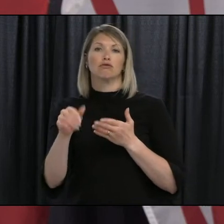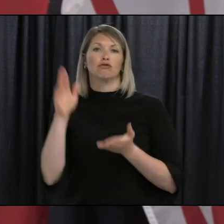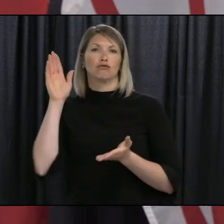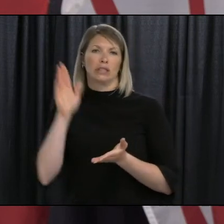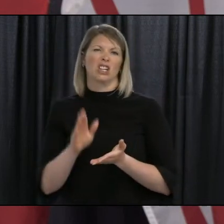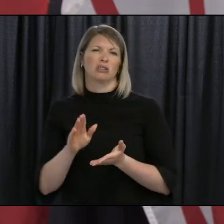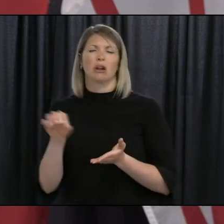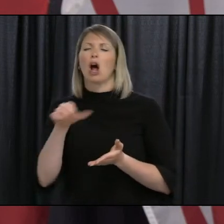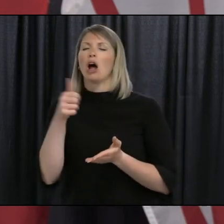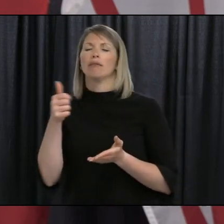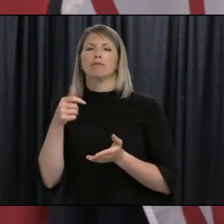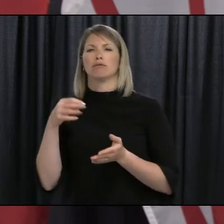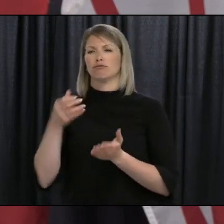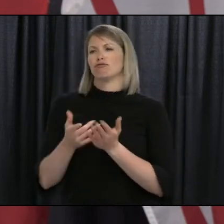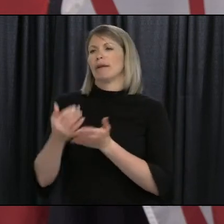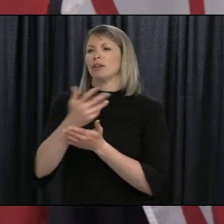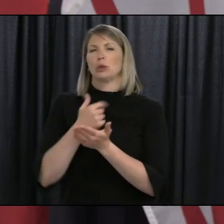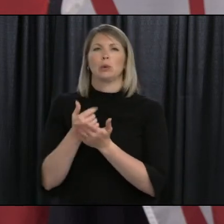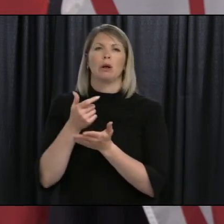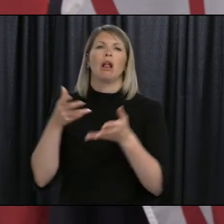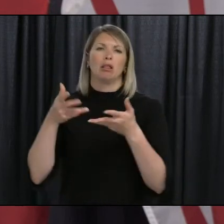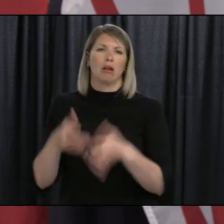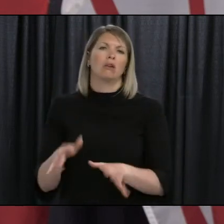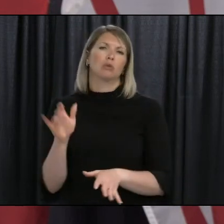reductions, other revenue reductions.